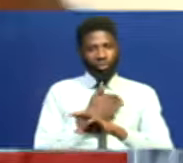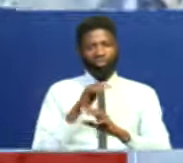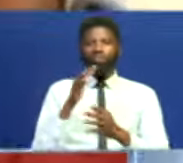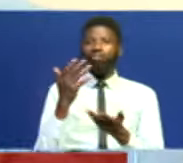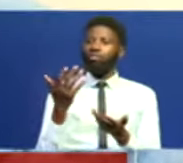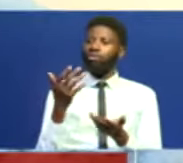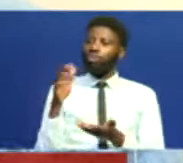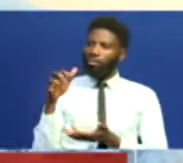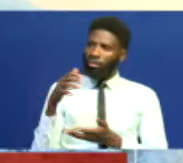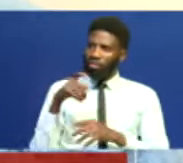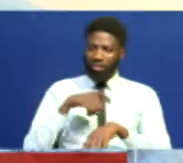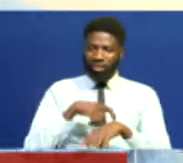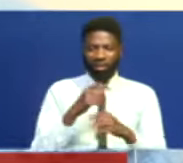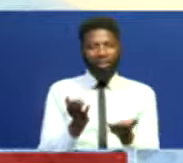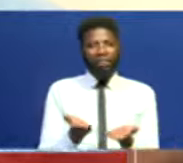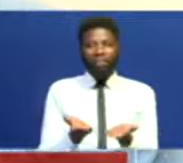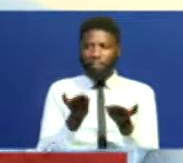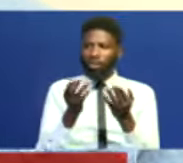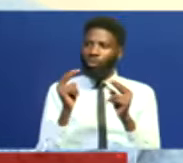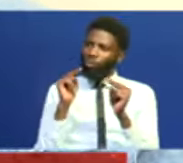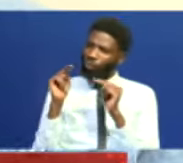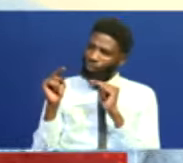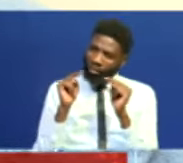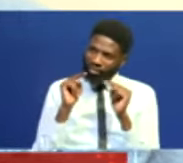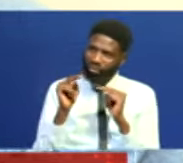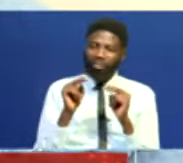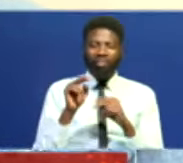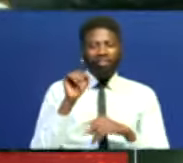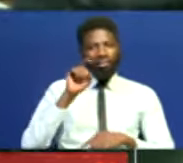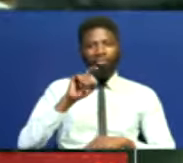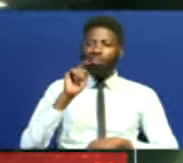the lifts, in the hotel lobbies. They should be